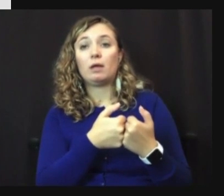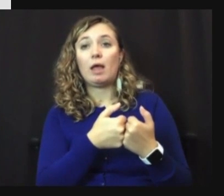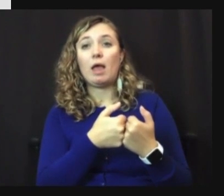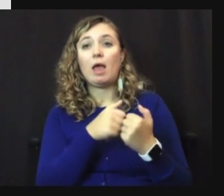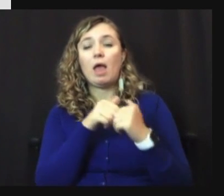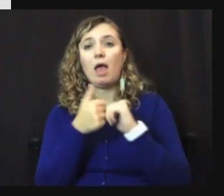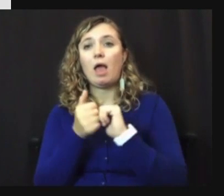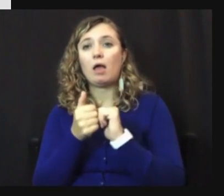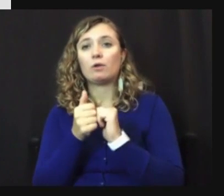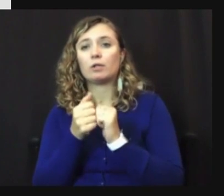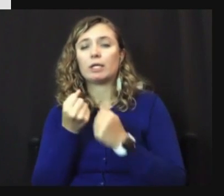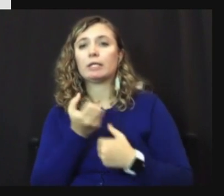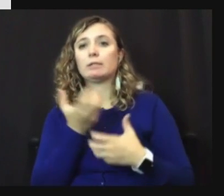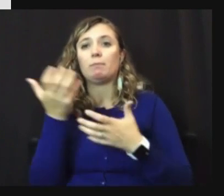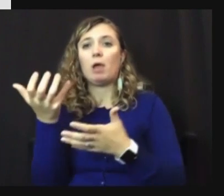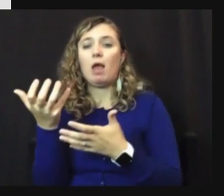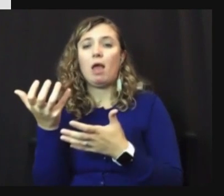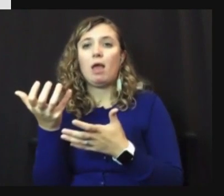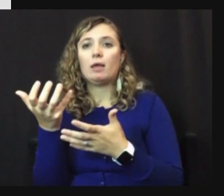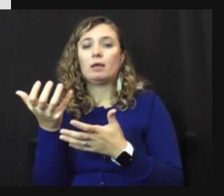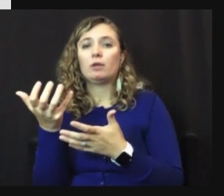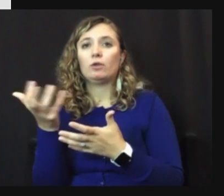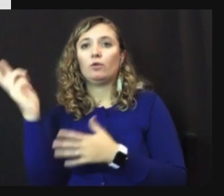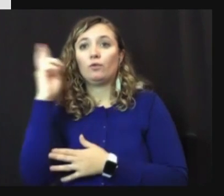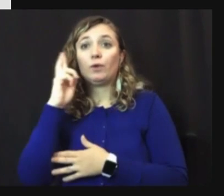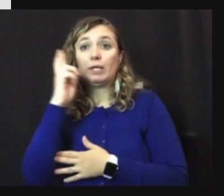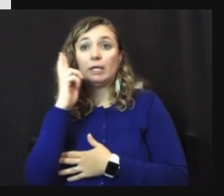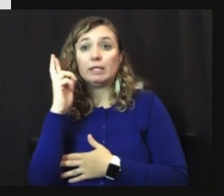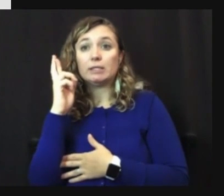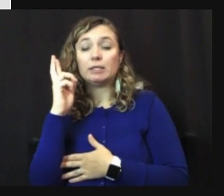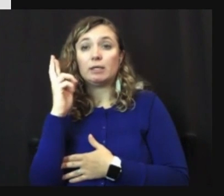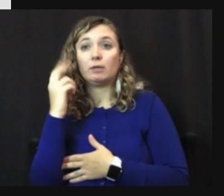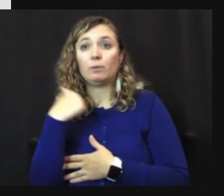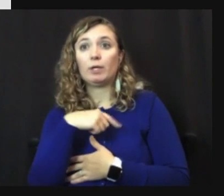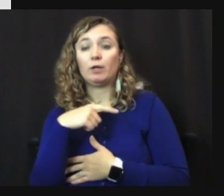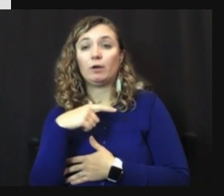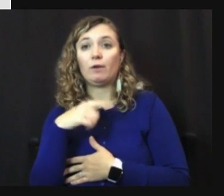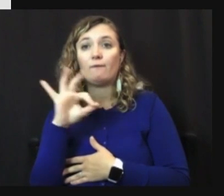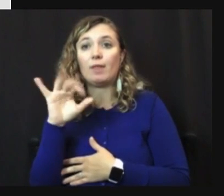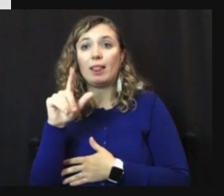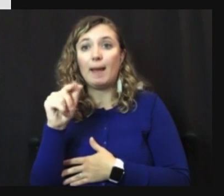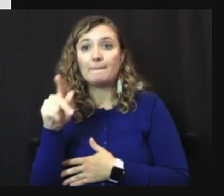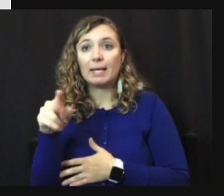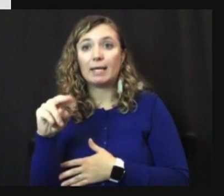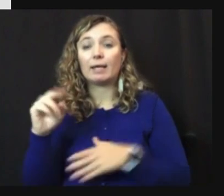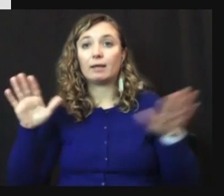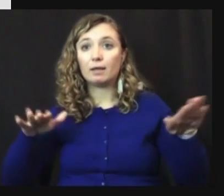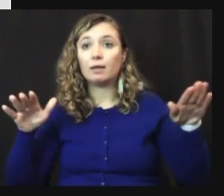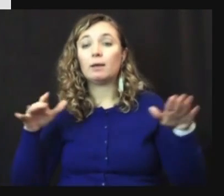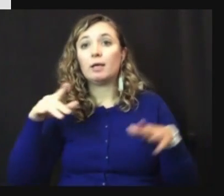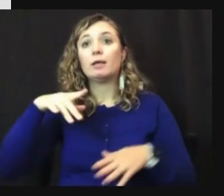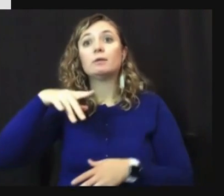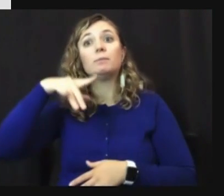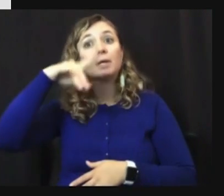express the fact that the reason that we are flapping is because we're excited?